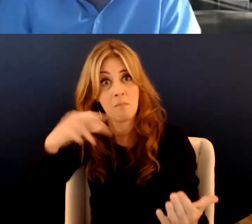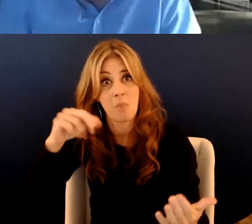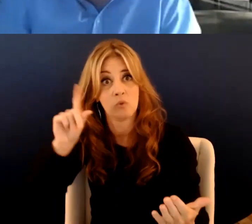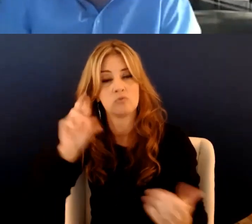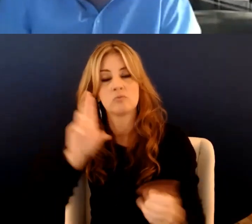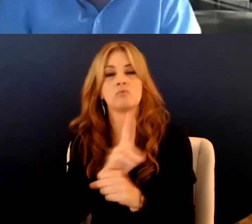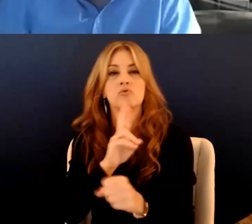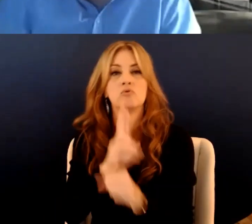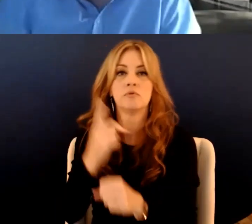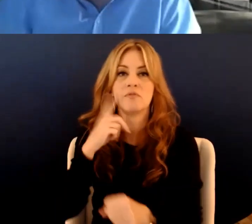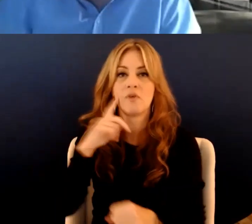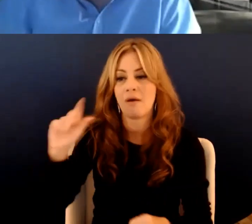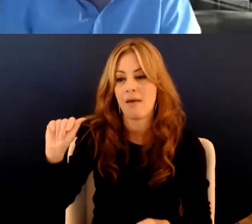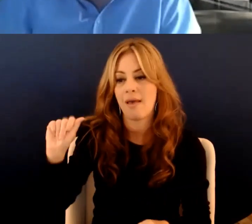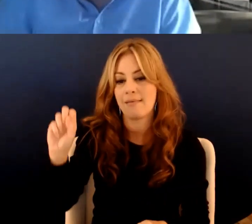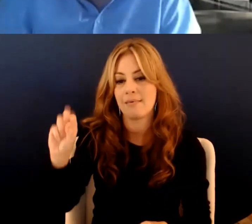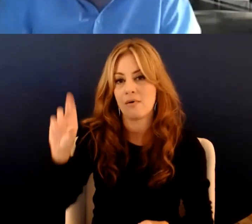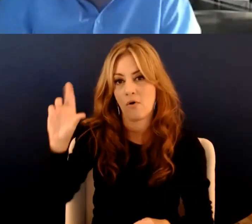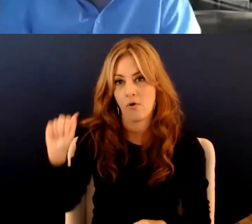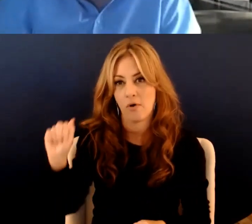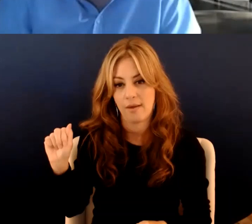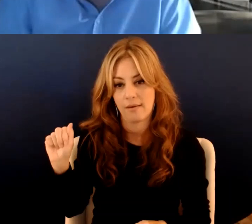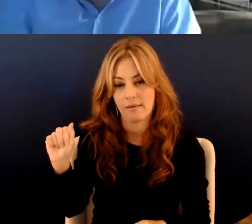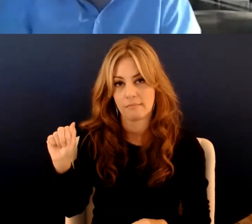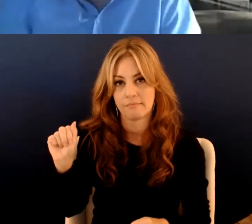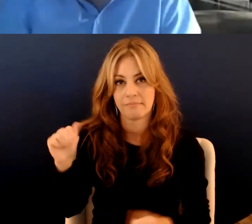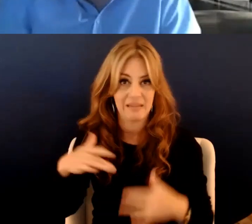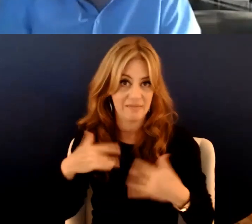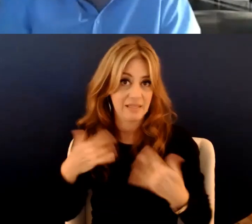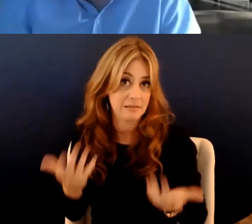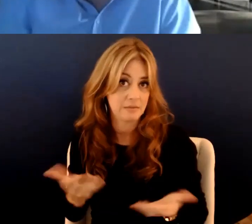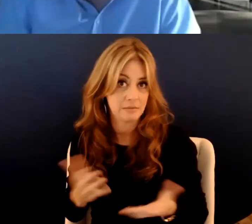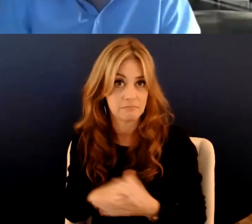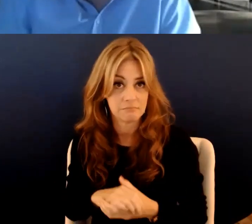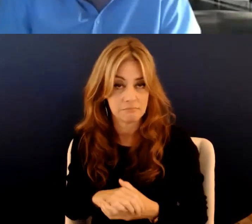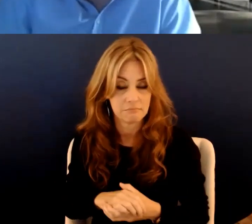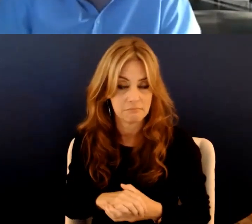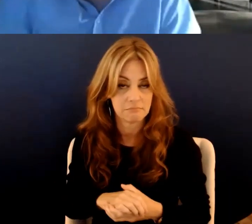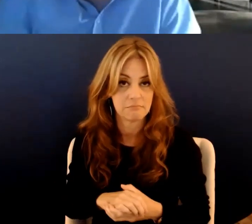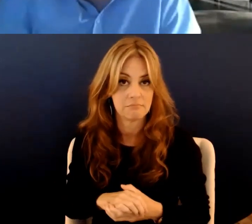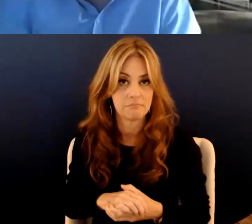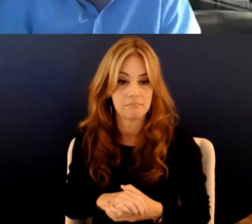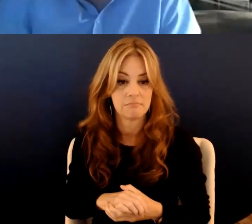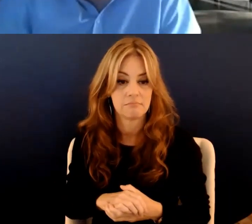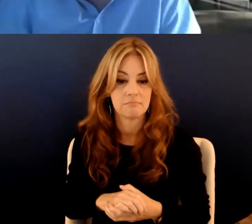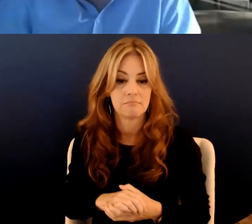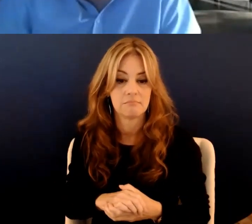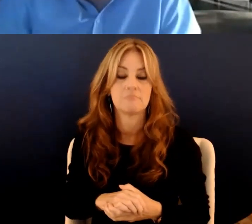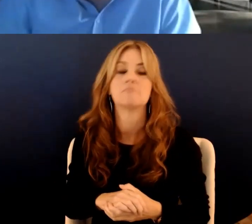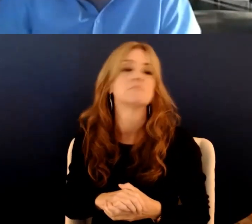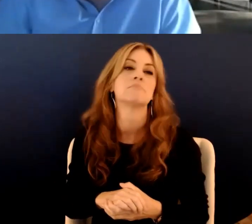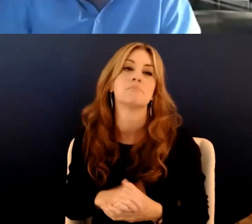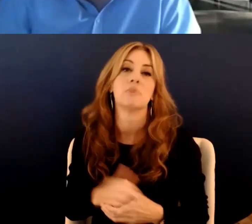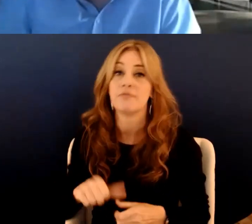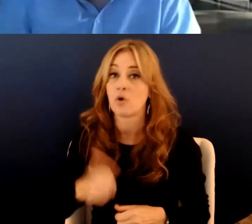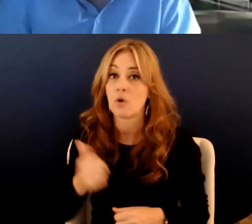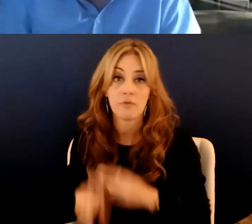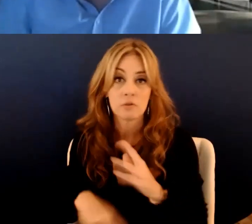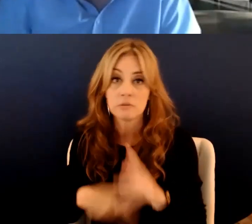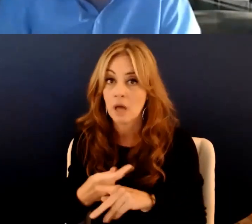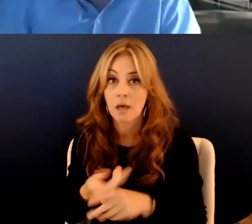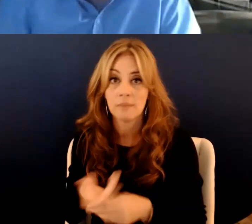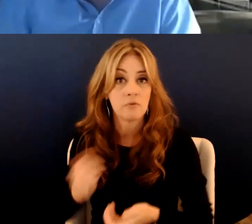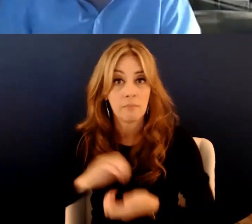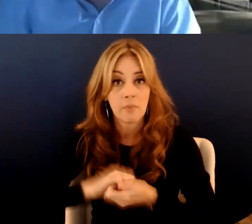AERA programmatic events. Whether there are other forms of partnerships